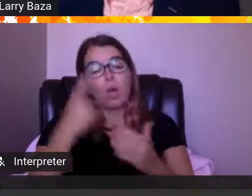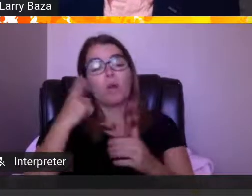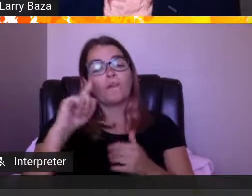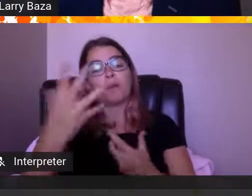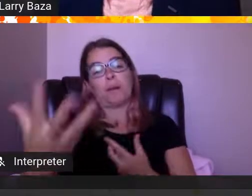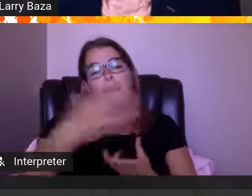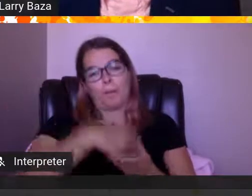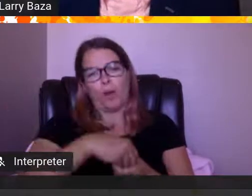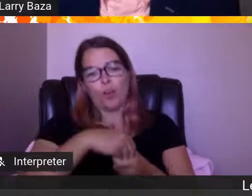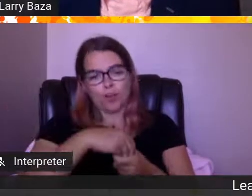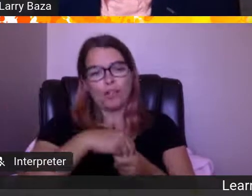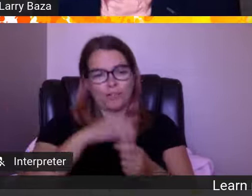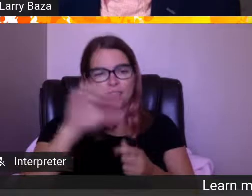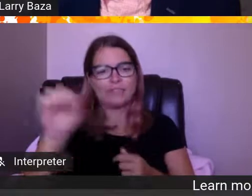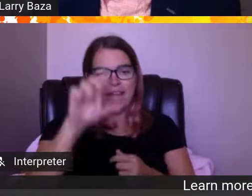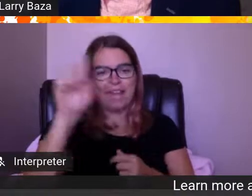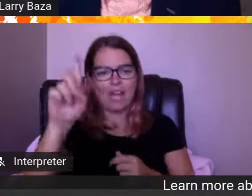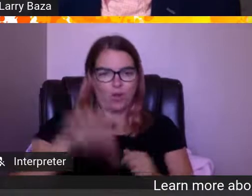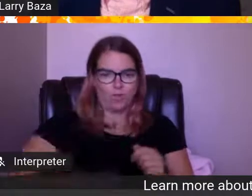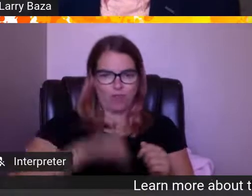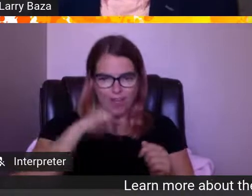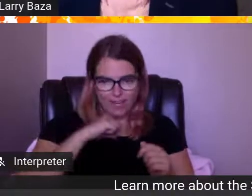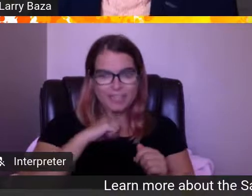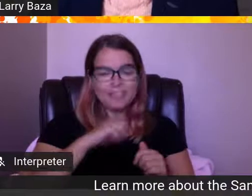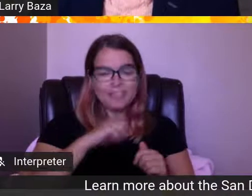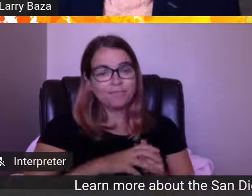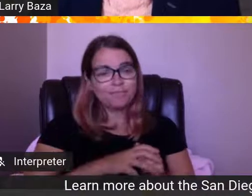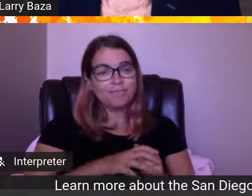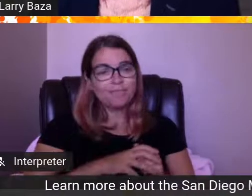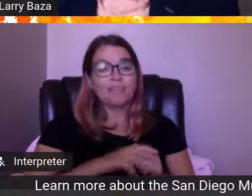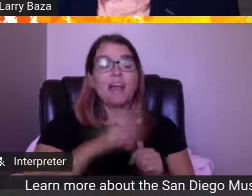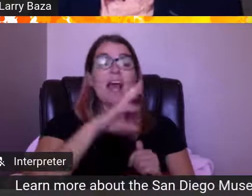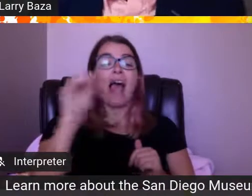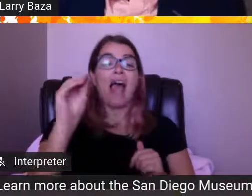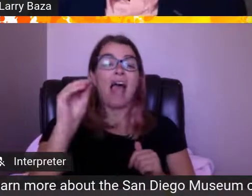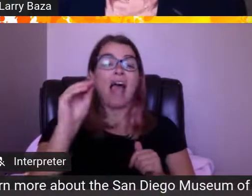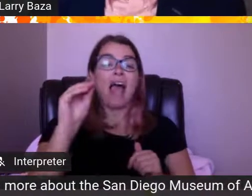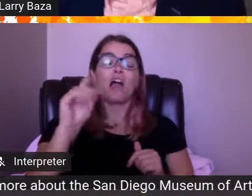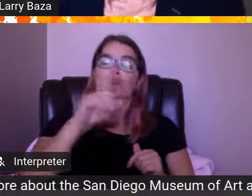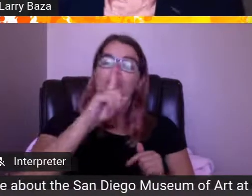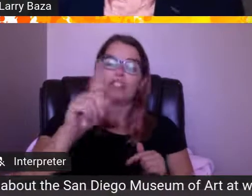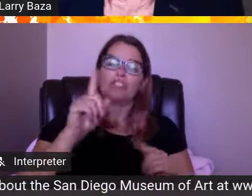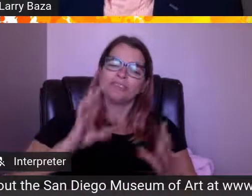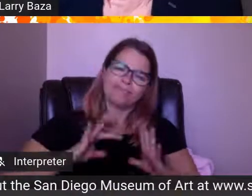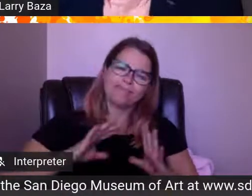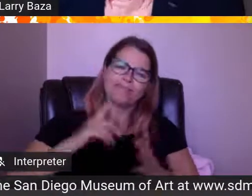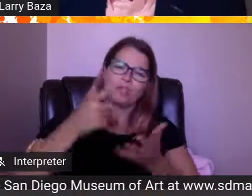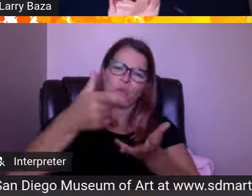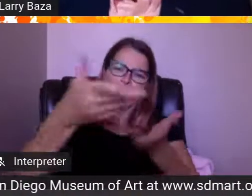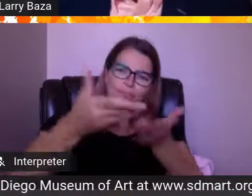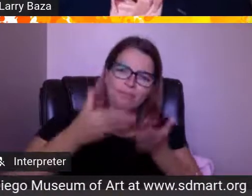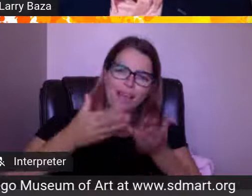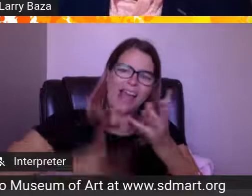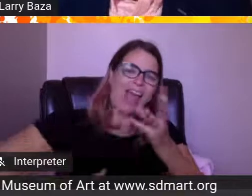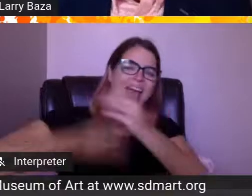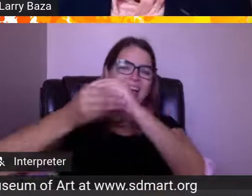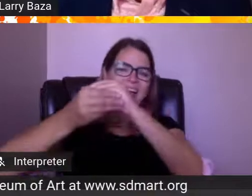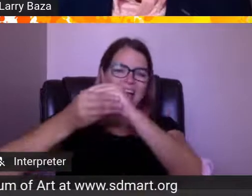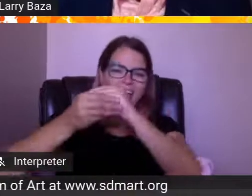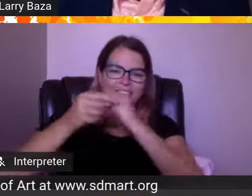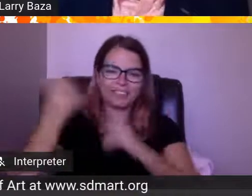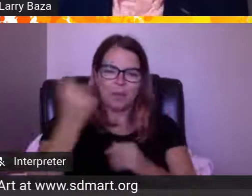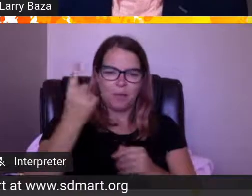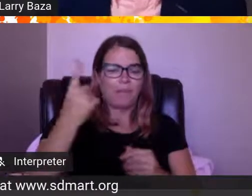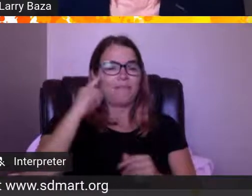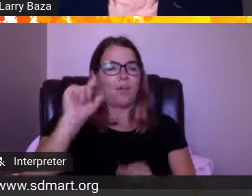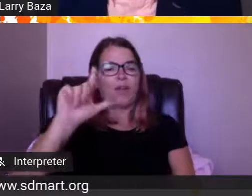part of San Diego Pride and adding one more facet to the LGBT